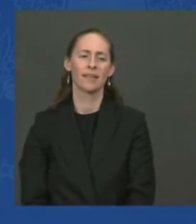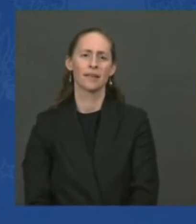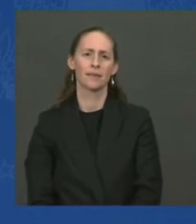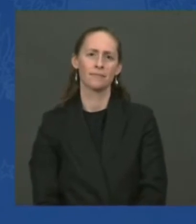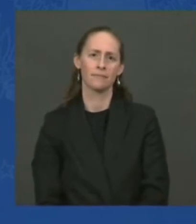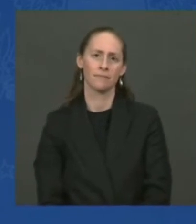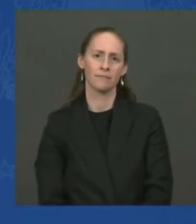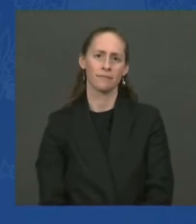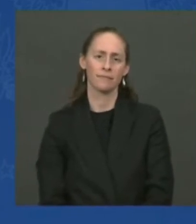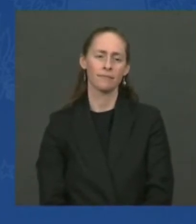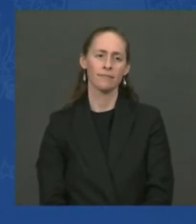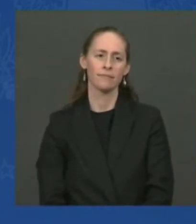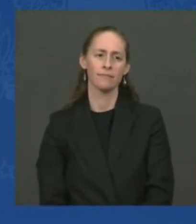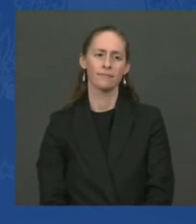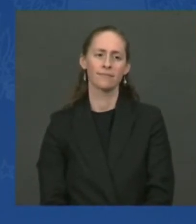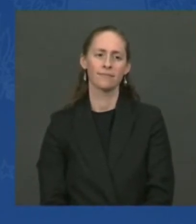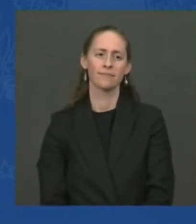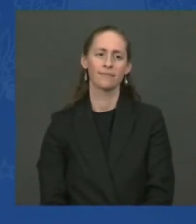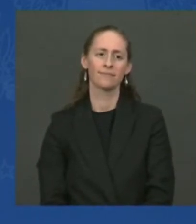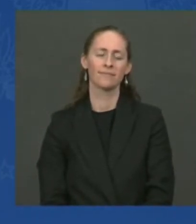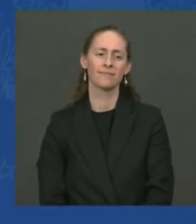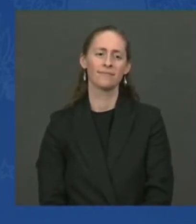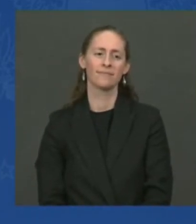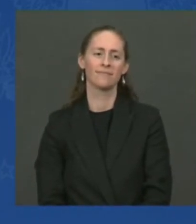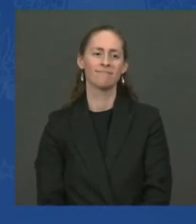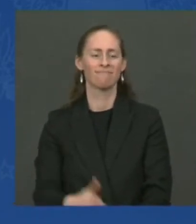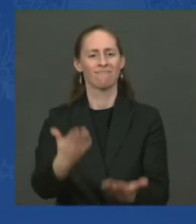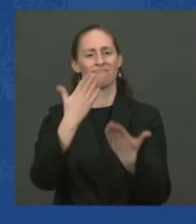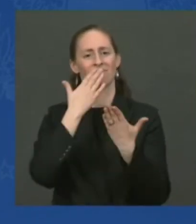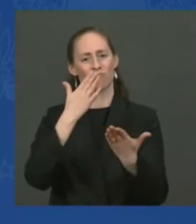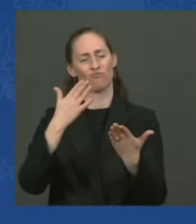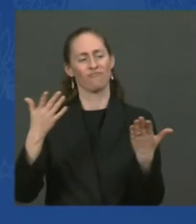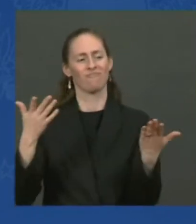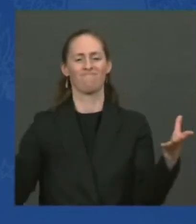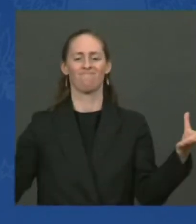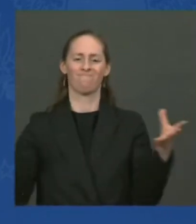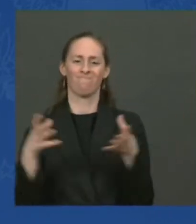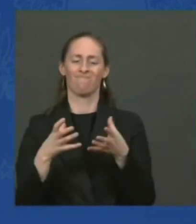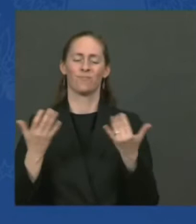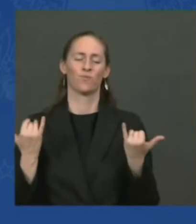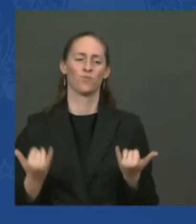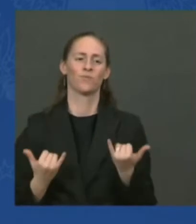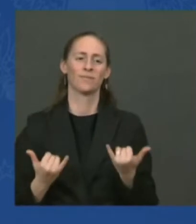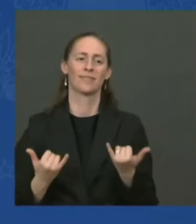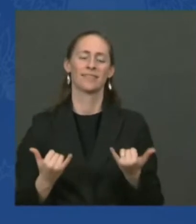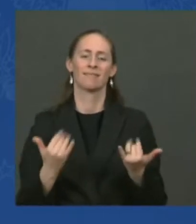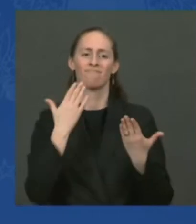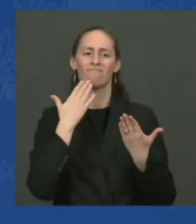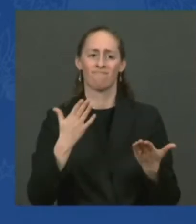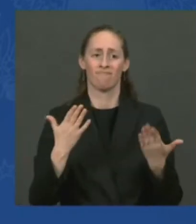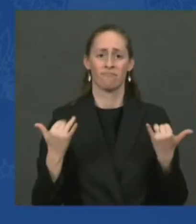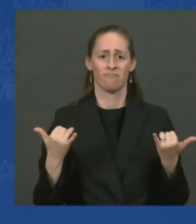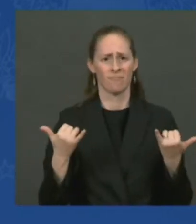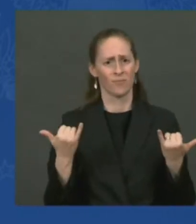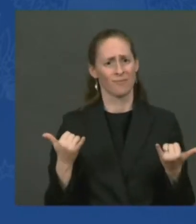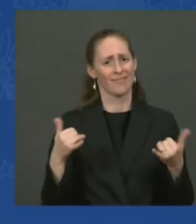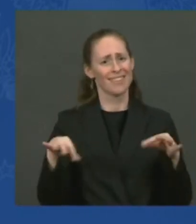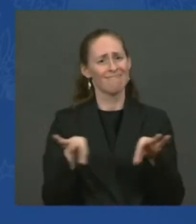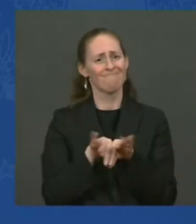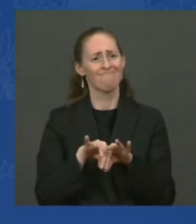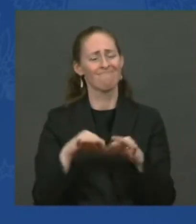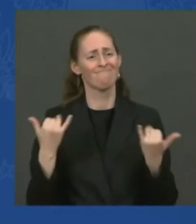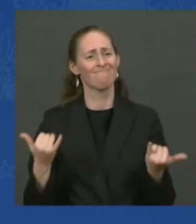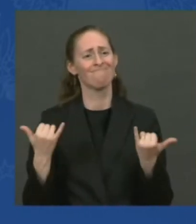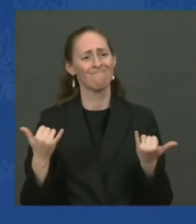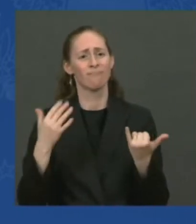Look, thanks for sharing this day with us. Why this day matters to you and your fellow iron workers and your